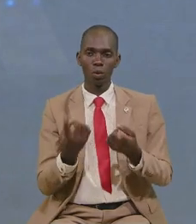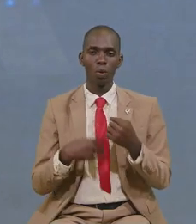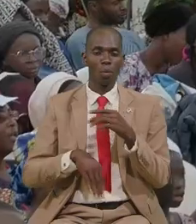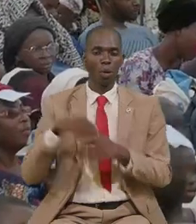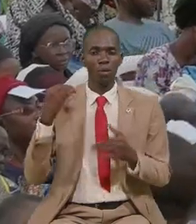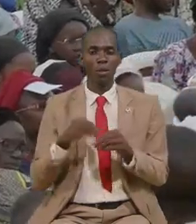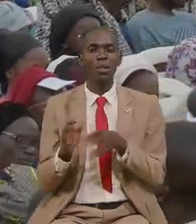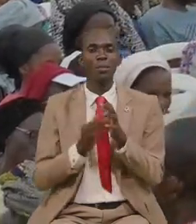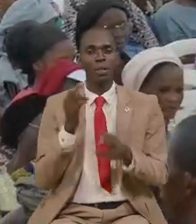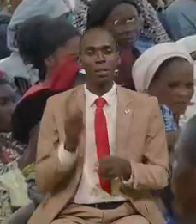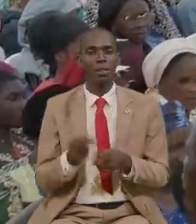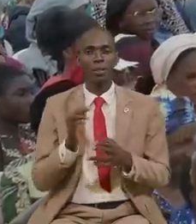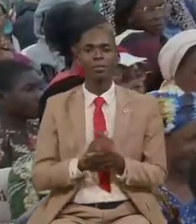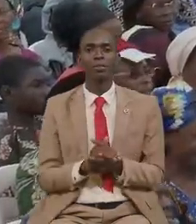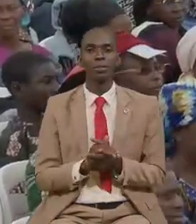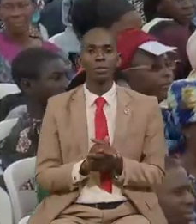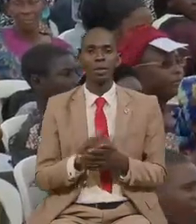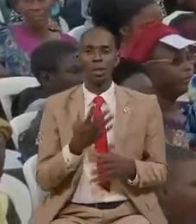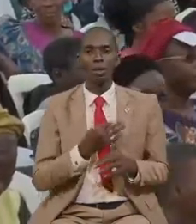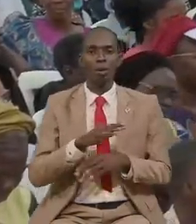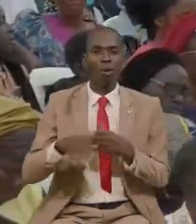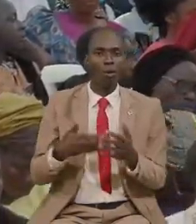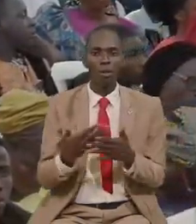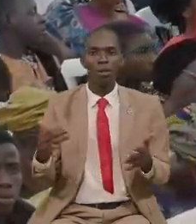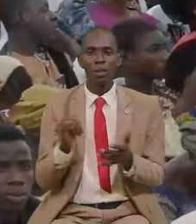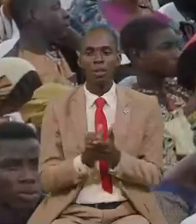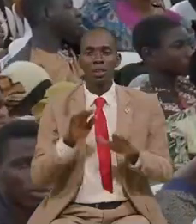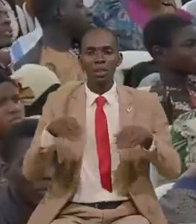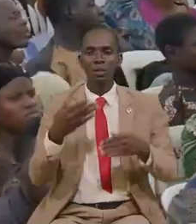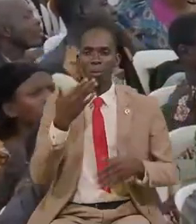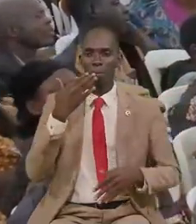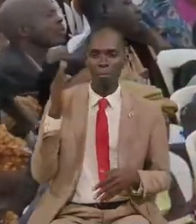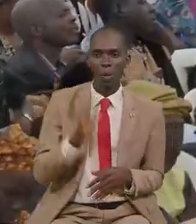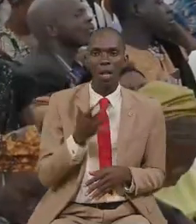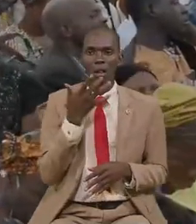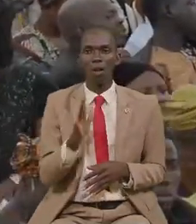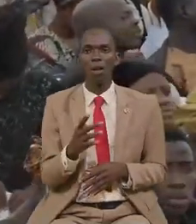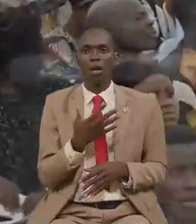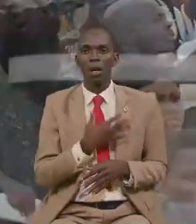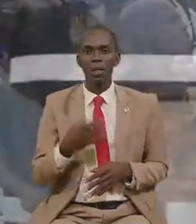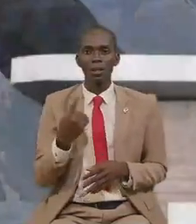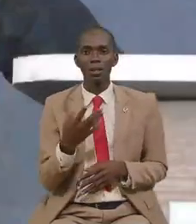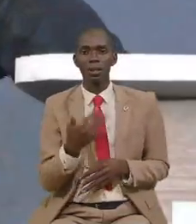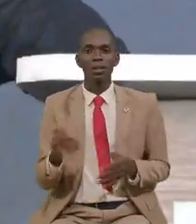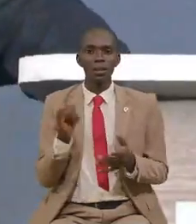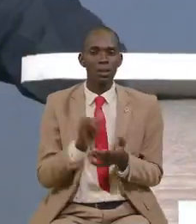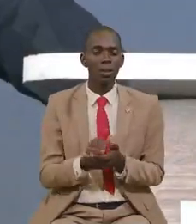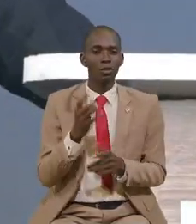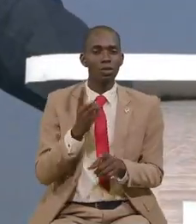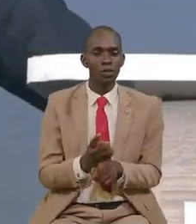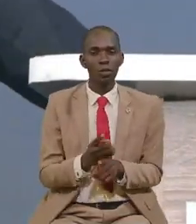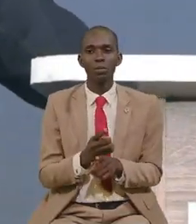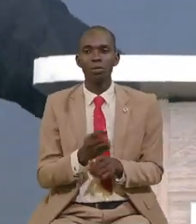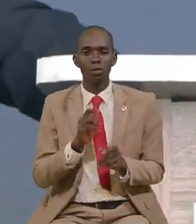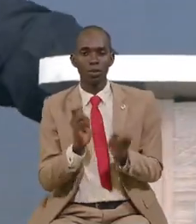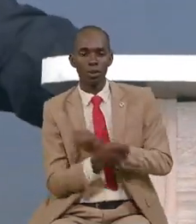come out. Amen. And all the things that give you bad luck and the things that just turn your life upside